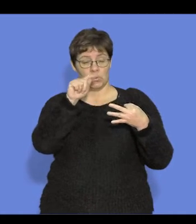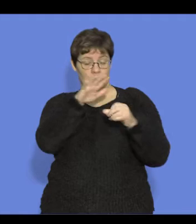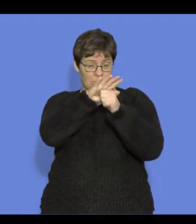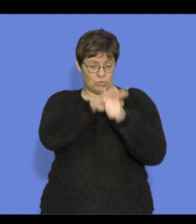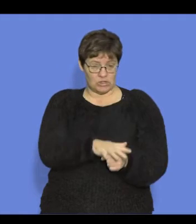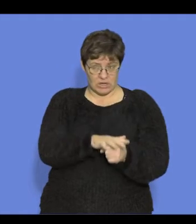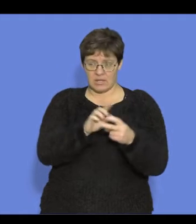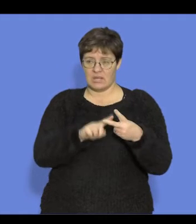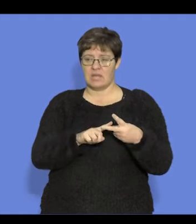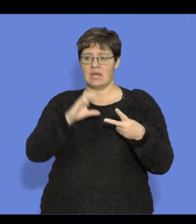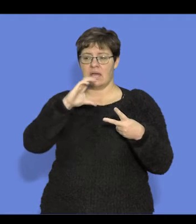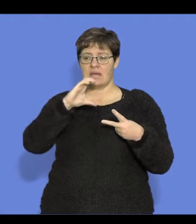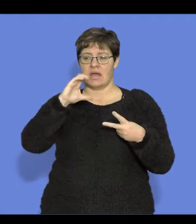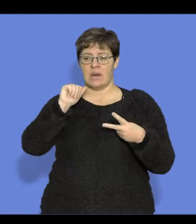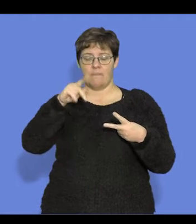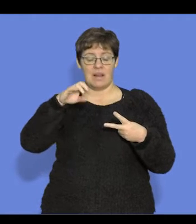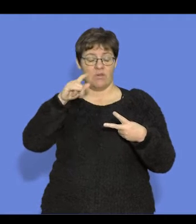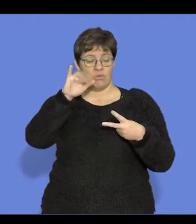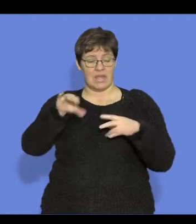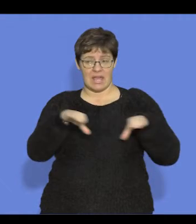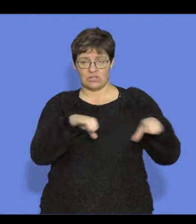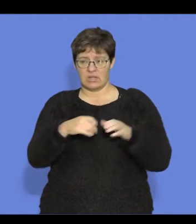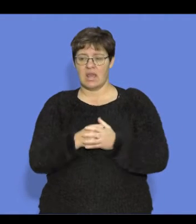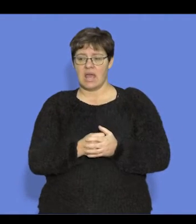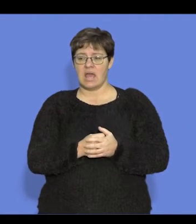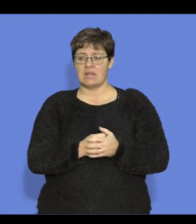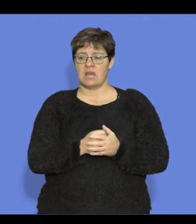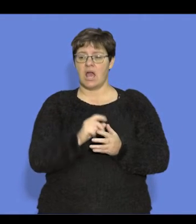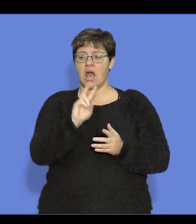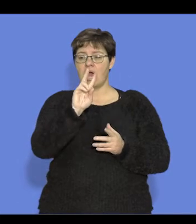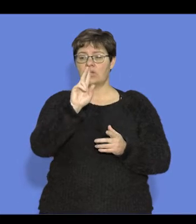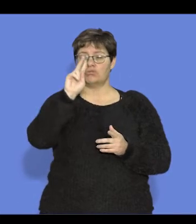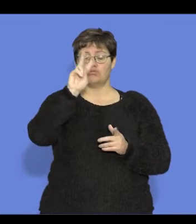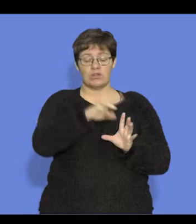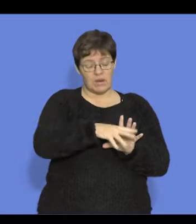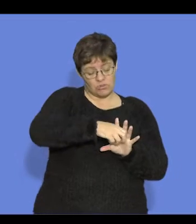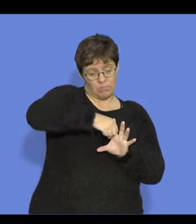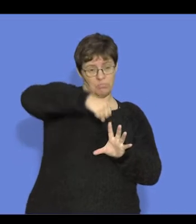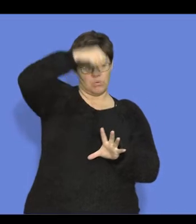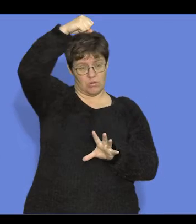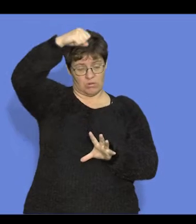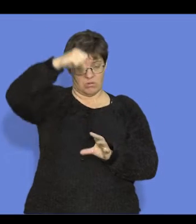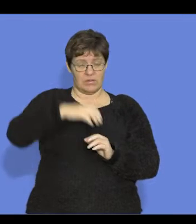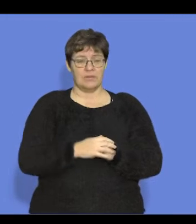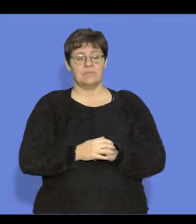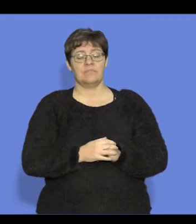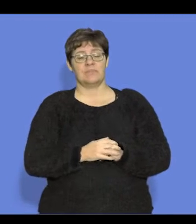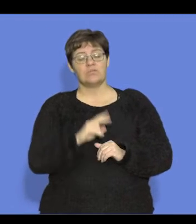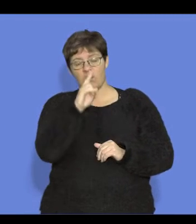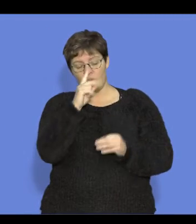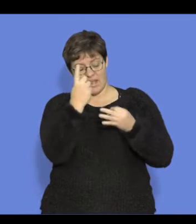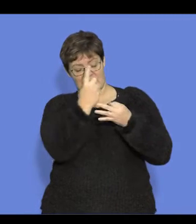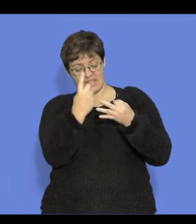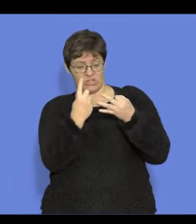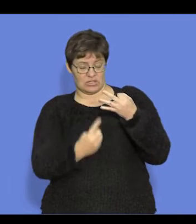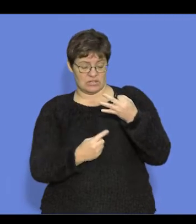capillary action, and transpiration pull, and we're going to have a look at each one of these.